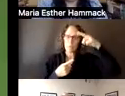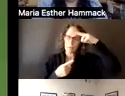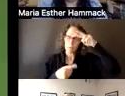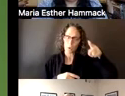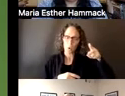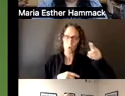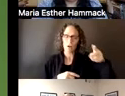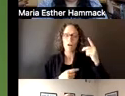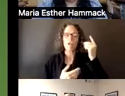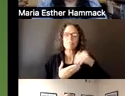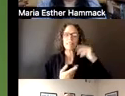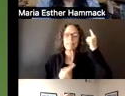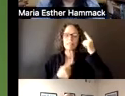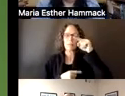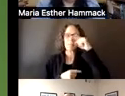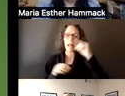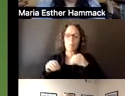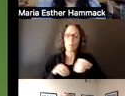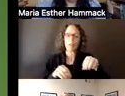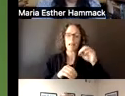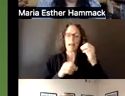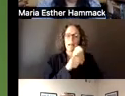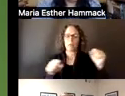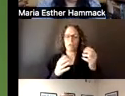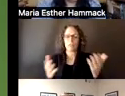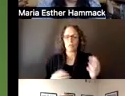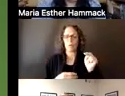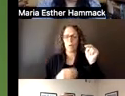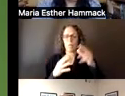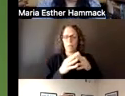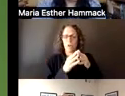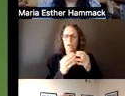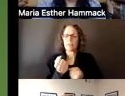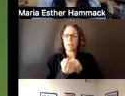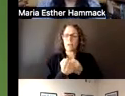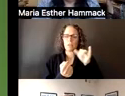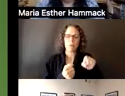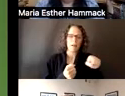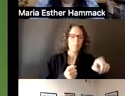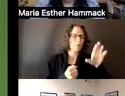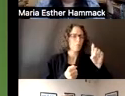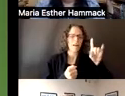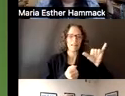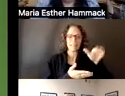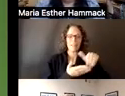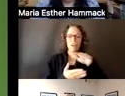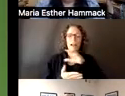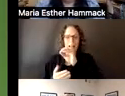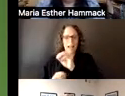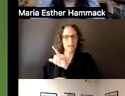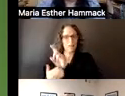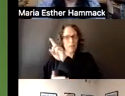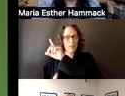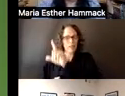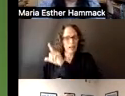America, sponsored by the Tom and Ethel Bradley Center and the University Library. I am Keith Rice, historian and archivist at the Bradley